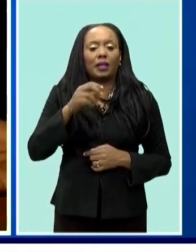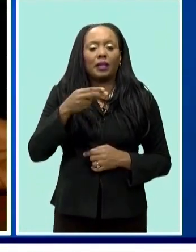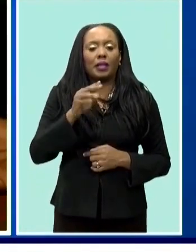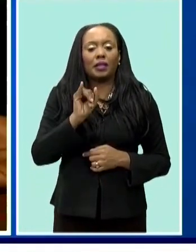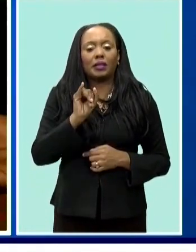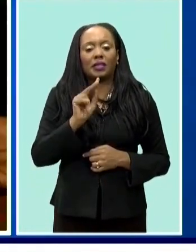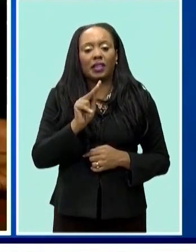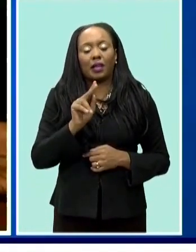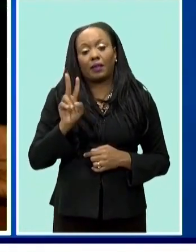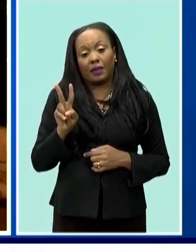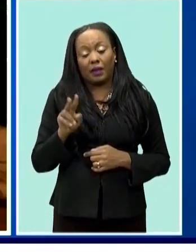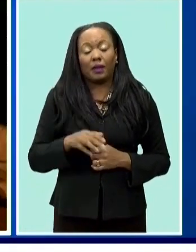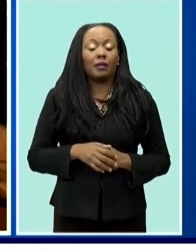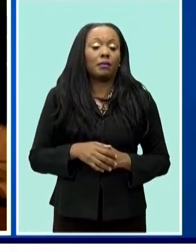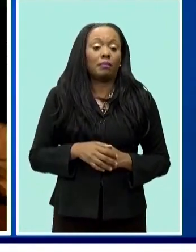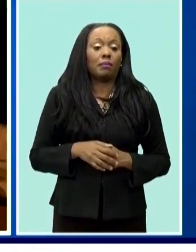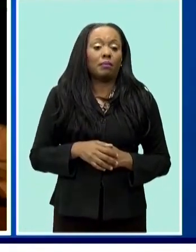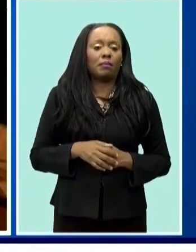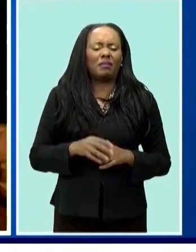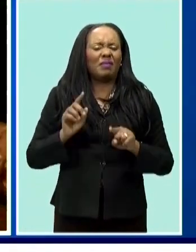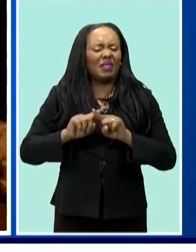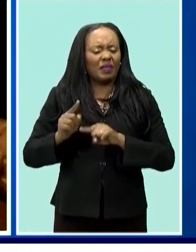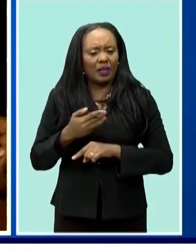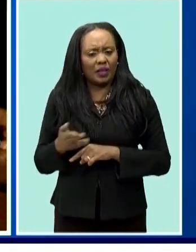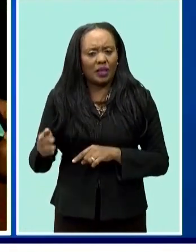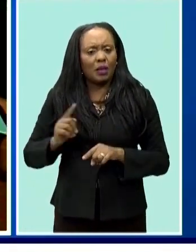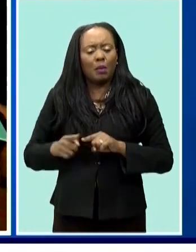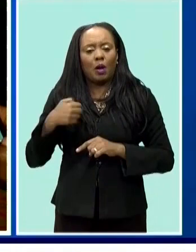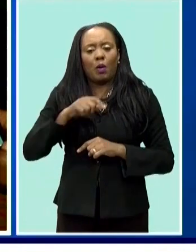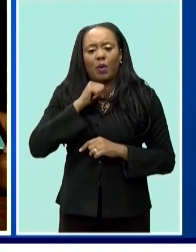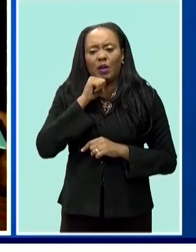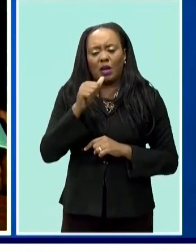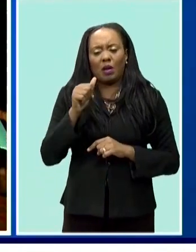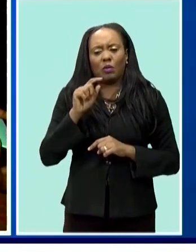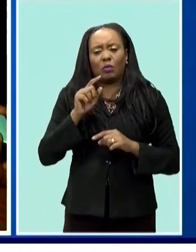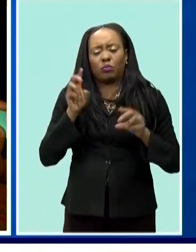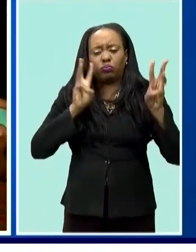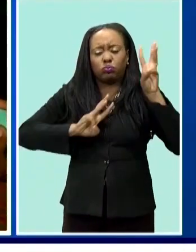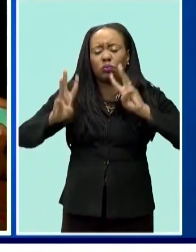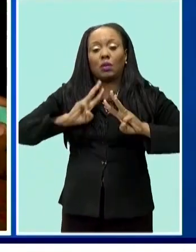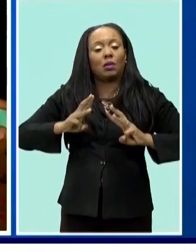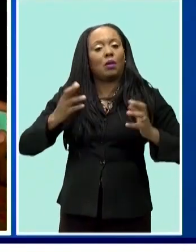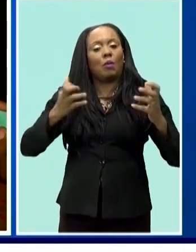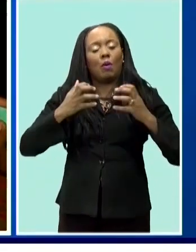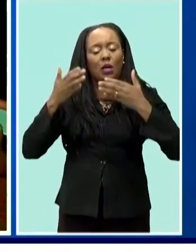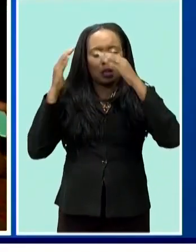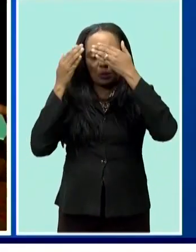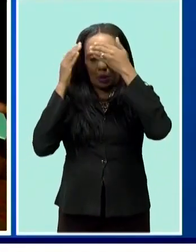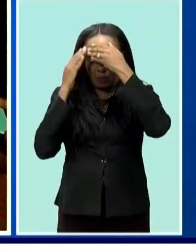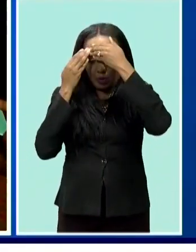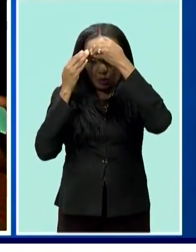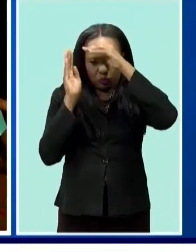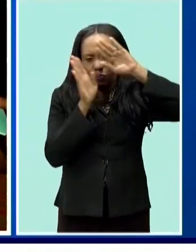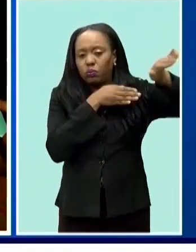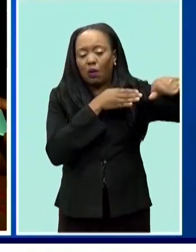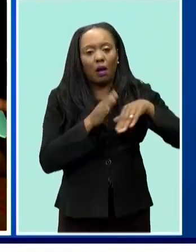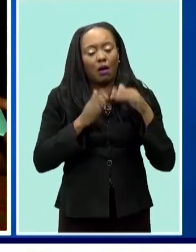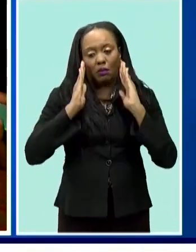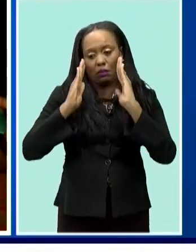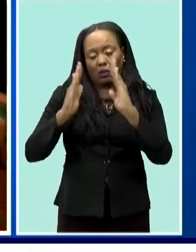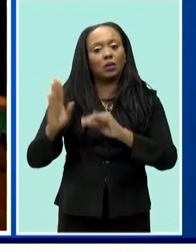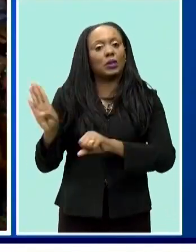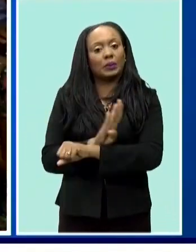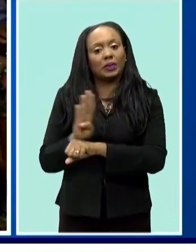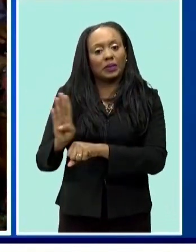BTMI is not to be despondent about any of this stuff. We have to stay focused, and we have to stay focused on the